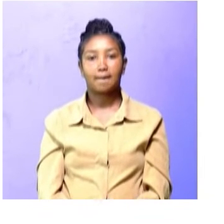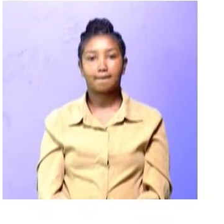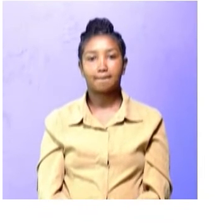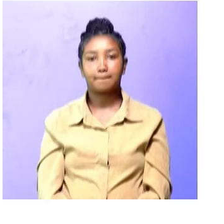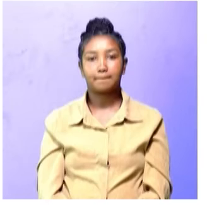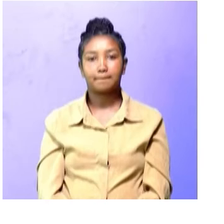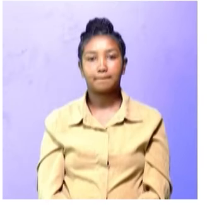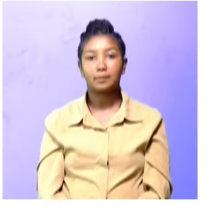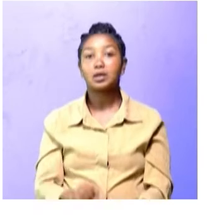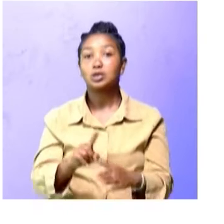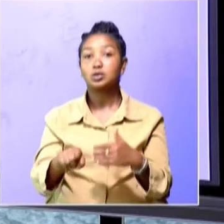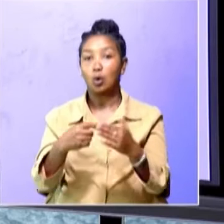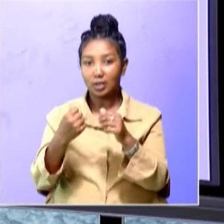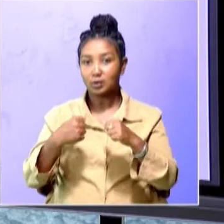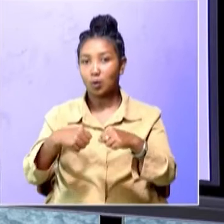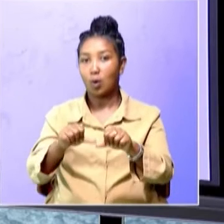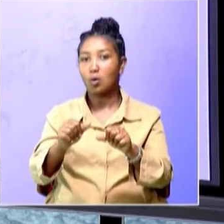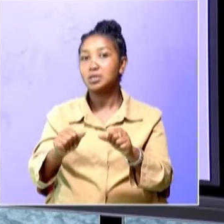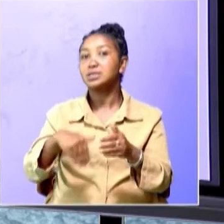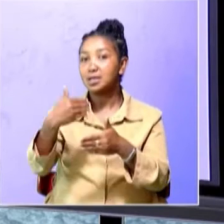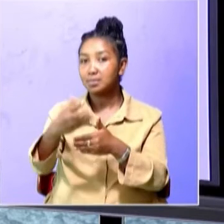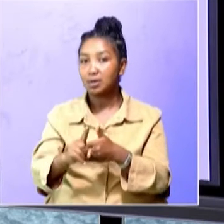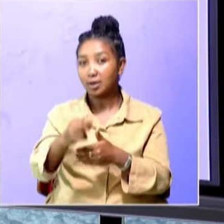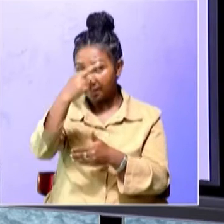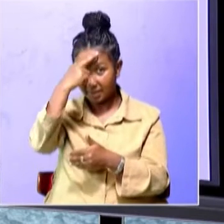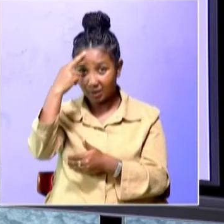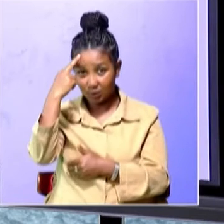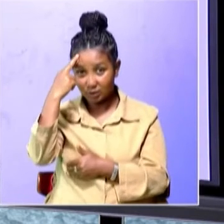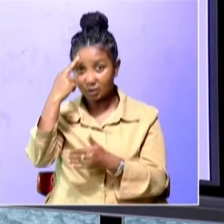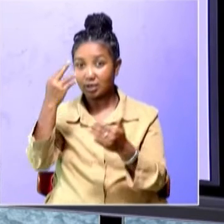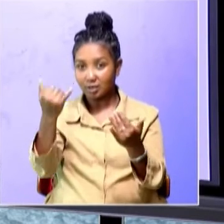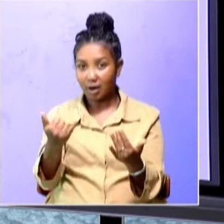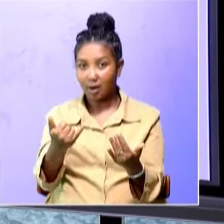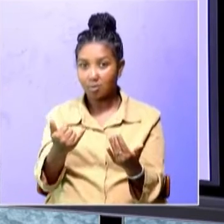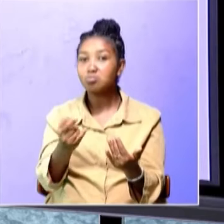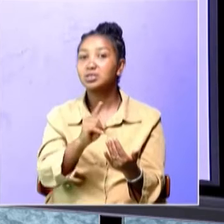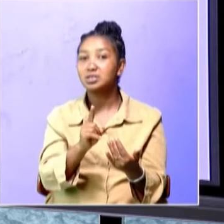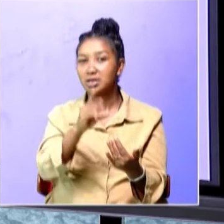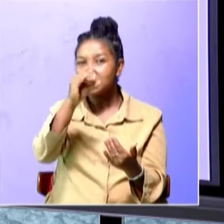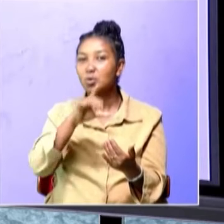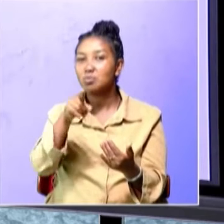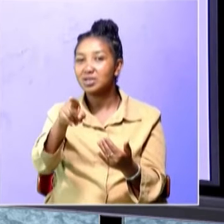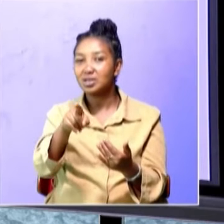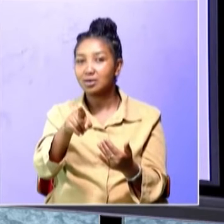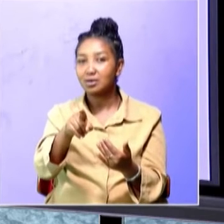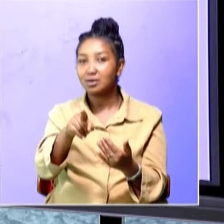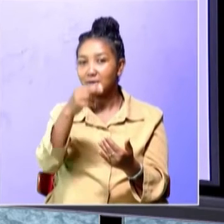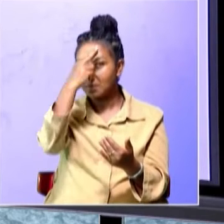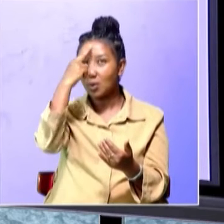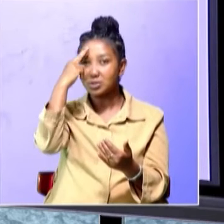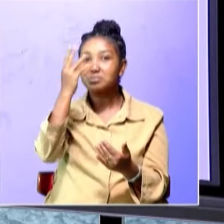Okay. So let's go. What do we find there? Because now the person is trying to give us